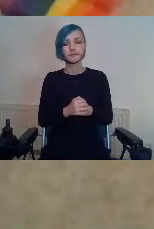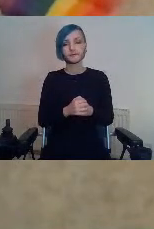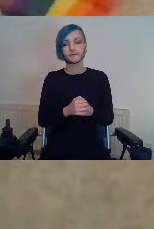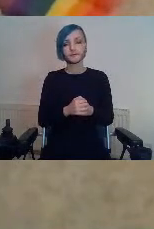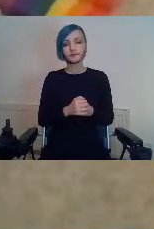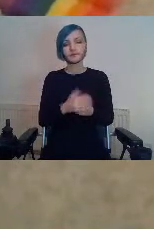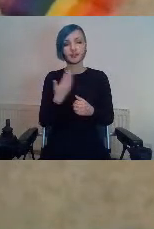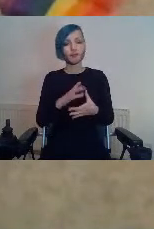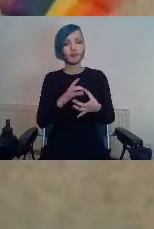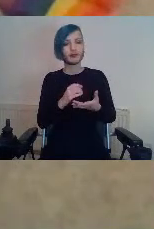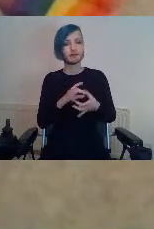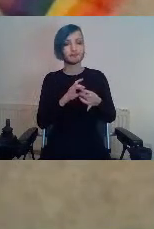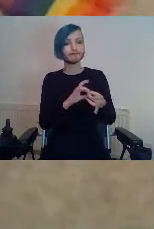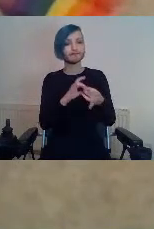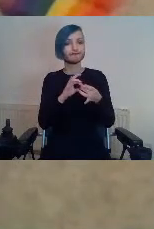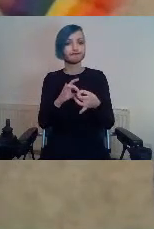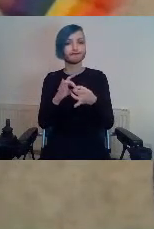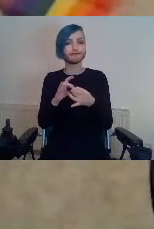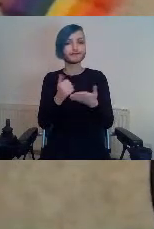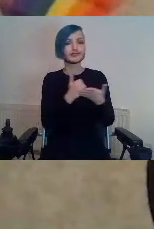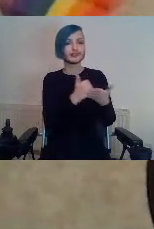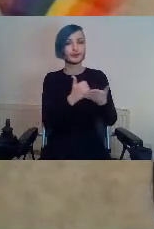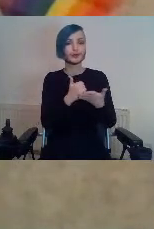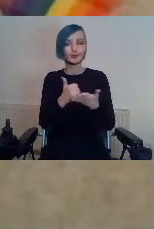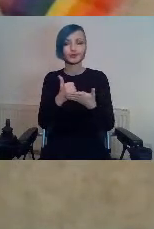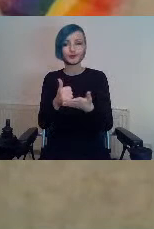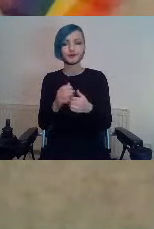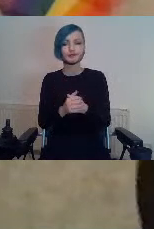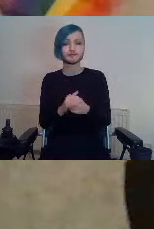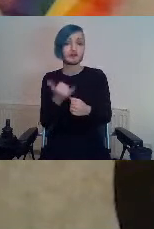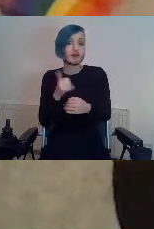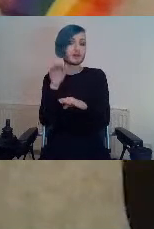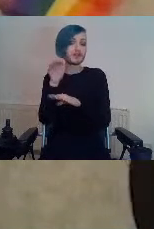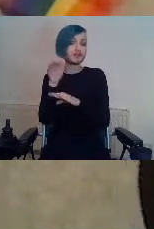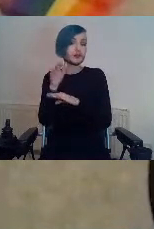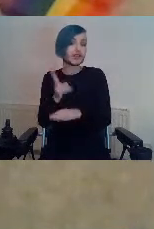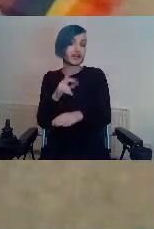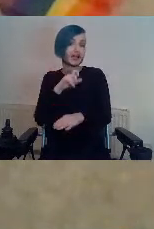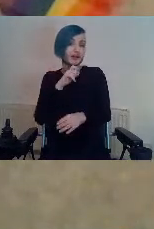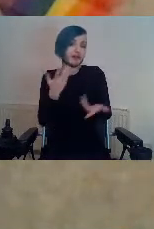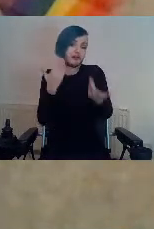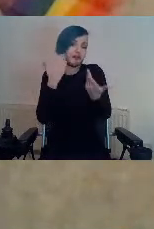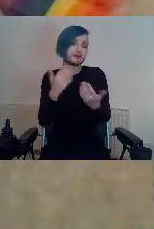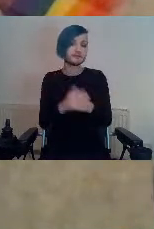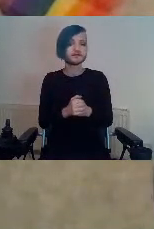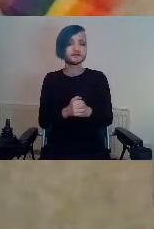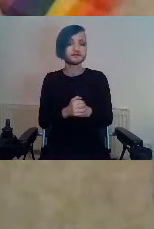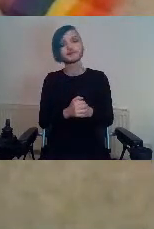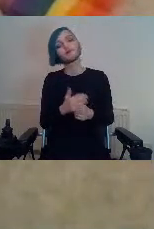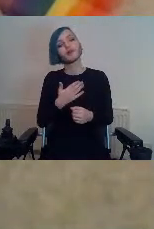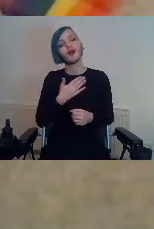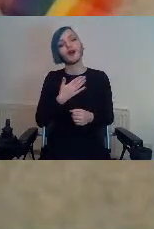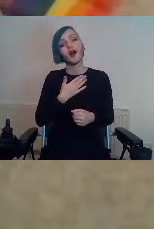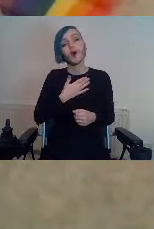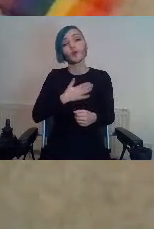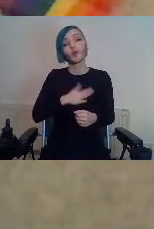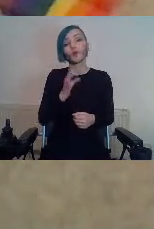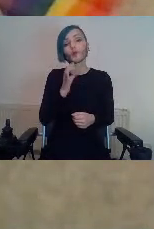together. Maybe in future we will do something. What I wanted to ask you, this second thing